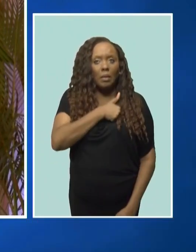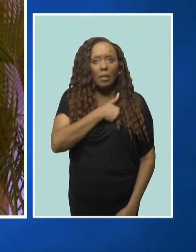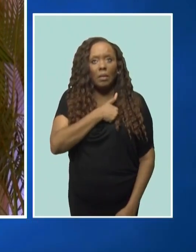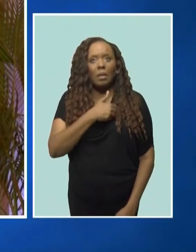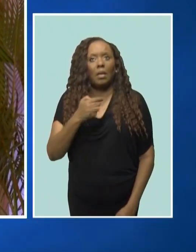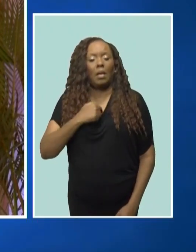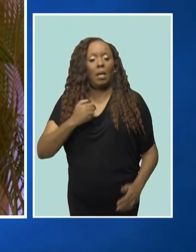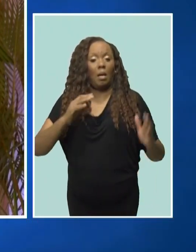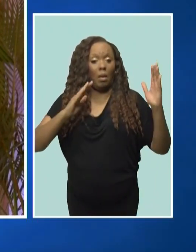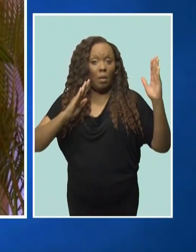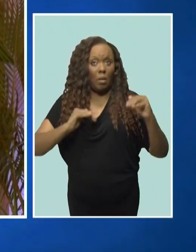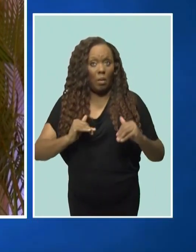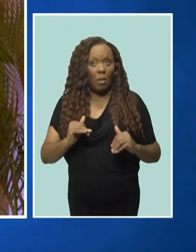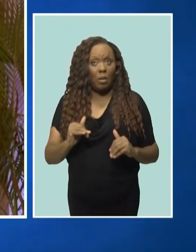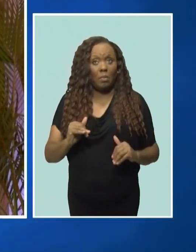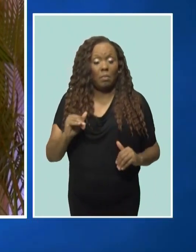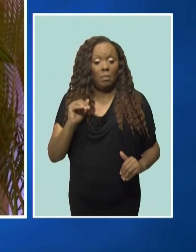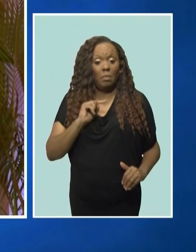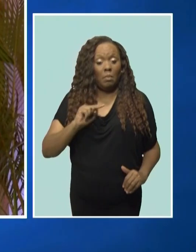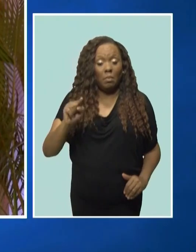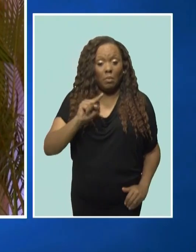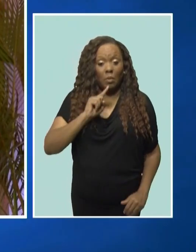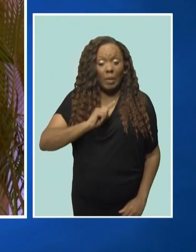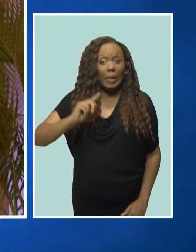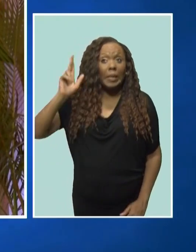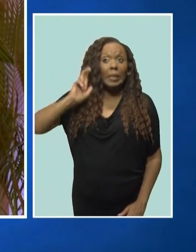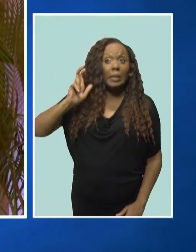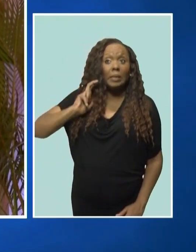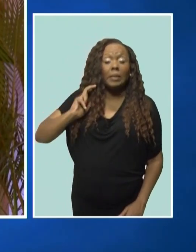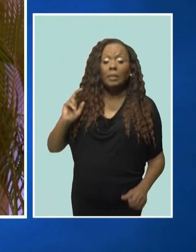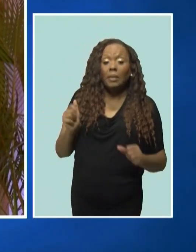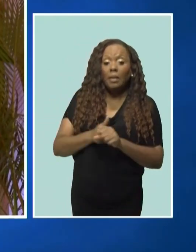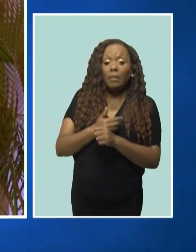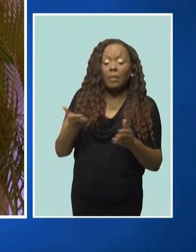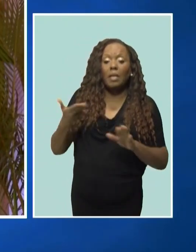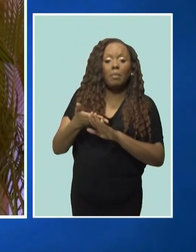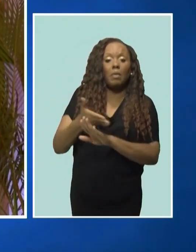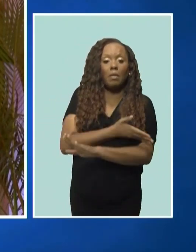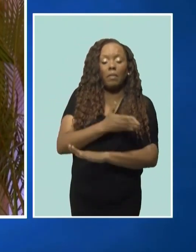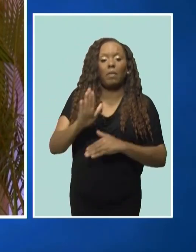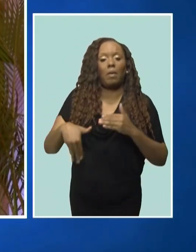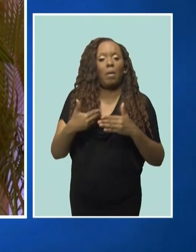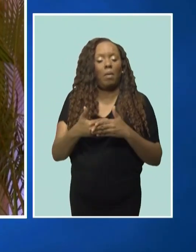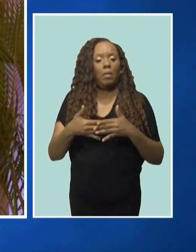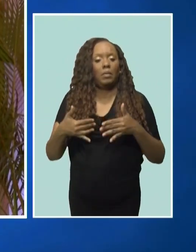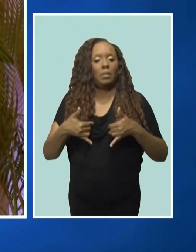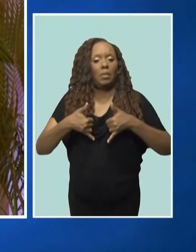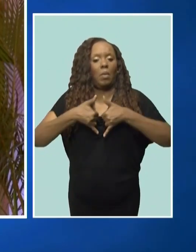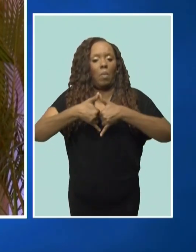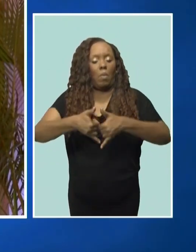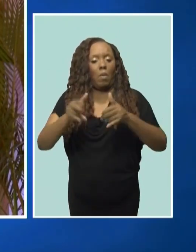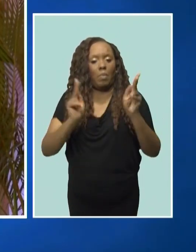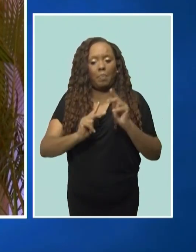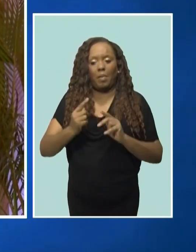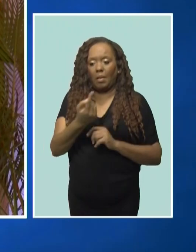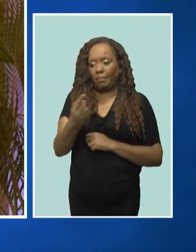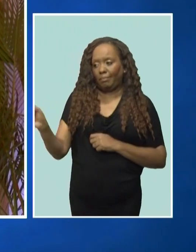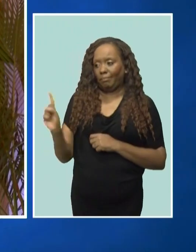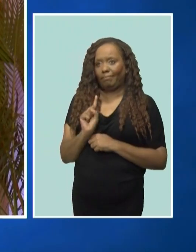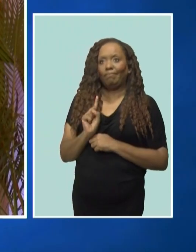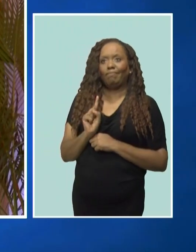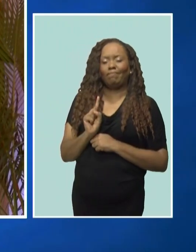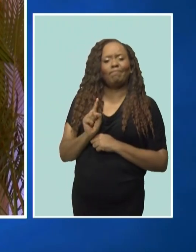listen carefully to the citations that were read before each awardee came up on the stage. There's a common